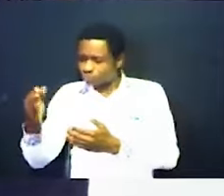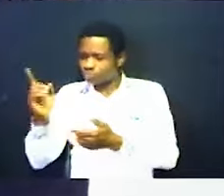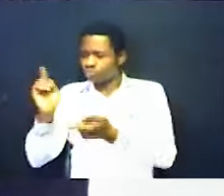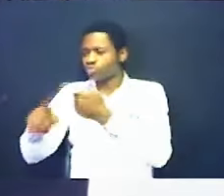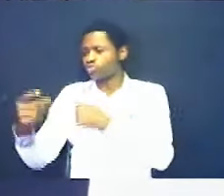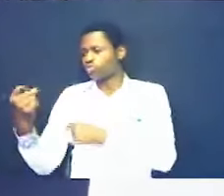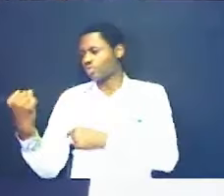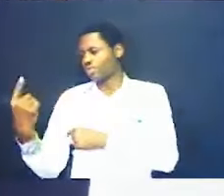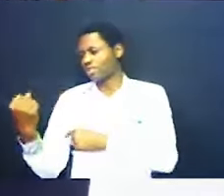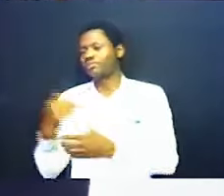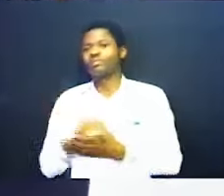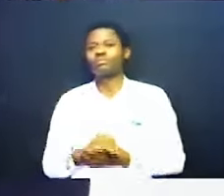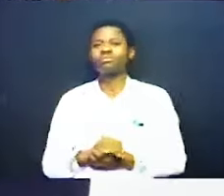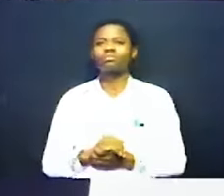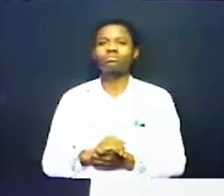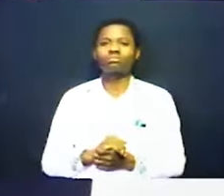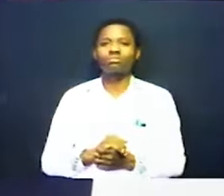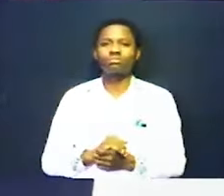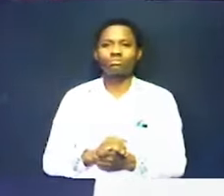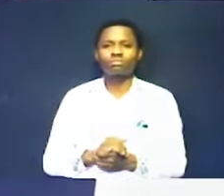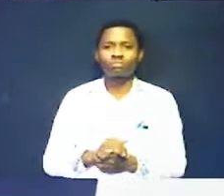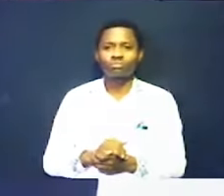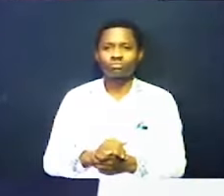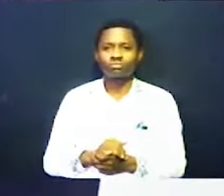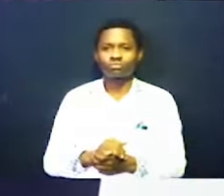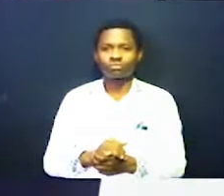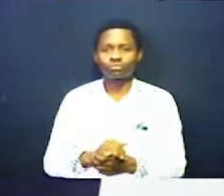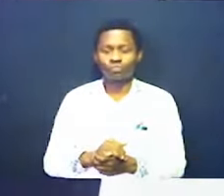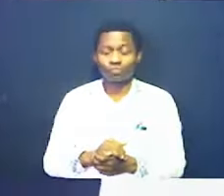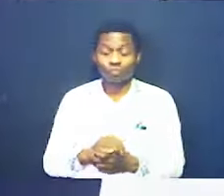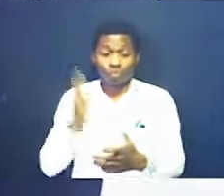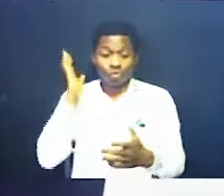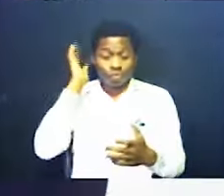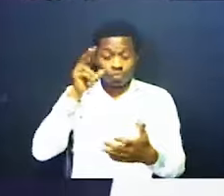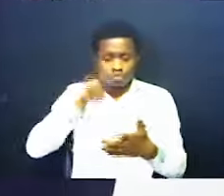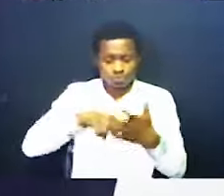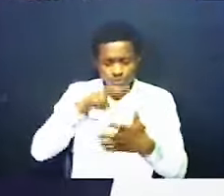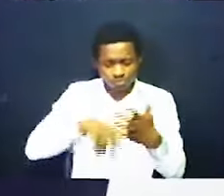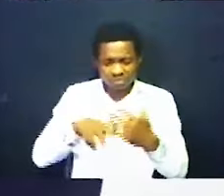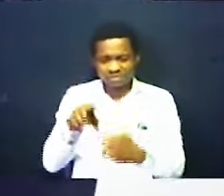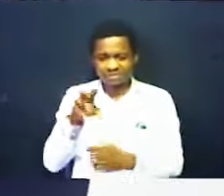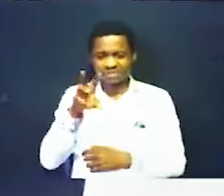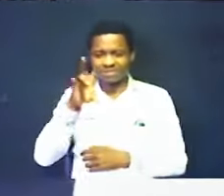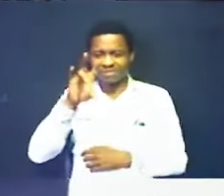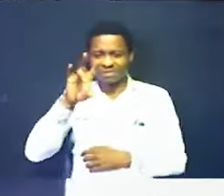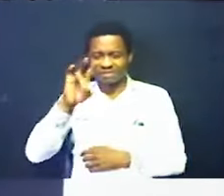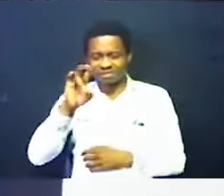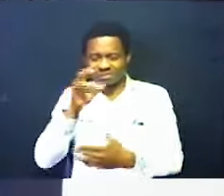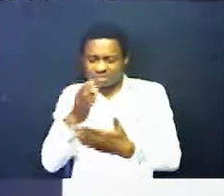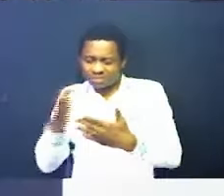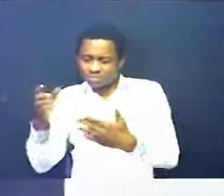7 to 11. We'll be going through 7 to 11, but let me take verse 11, the big